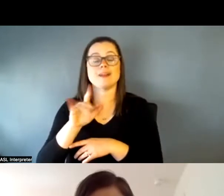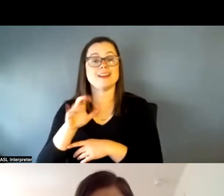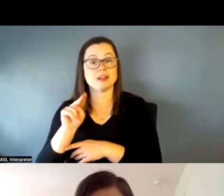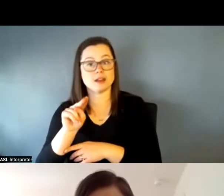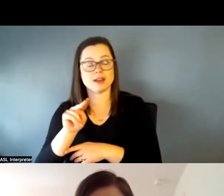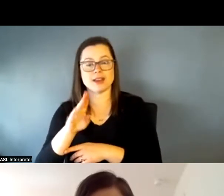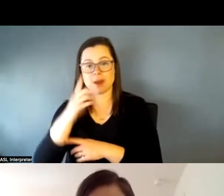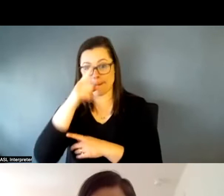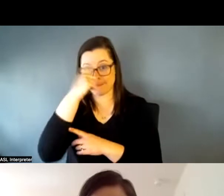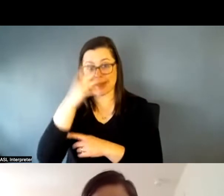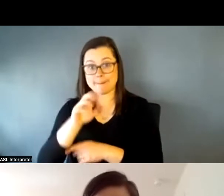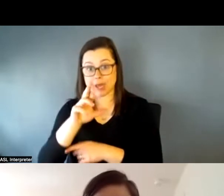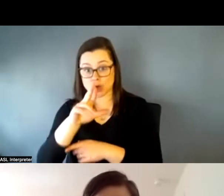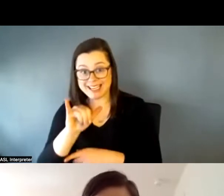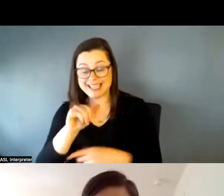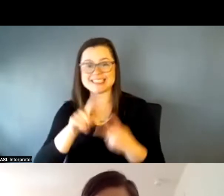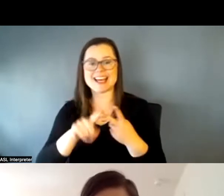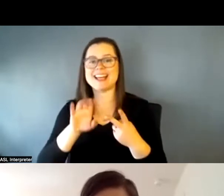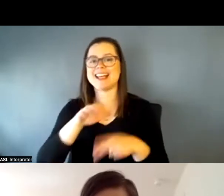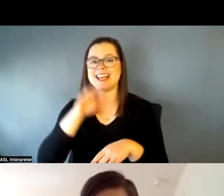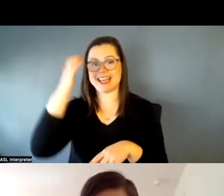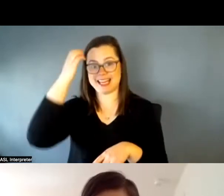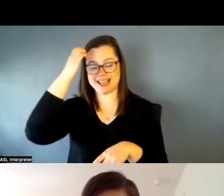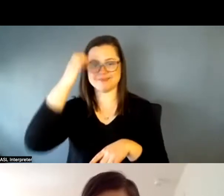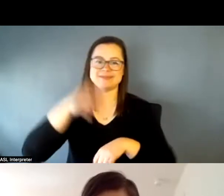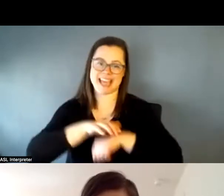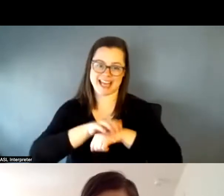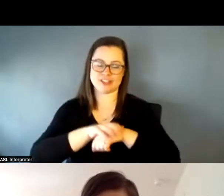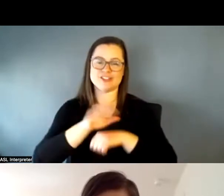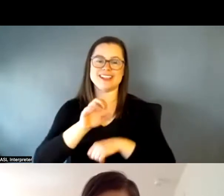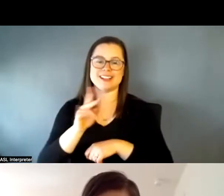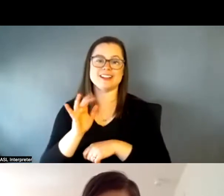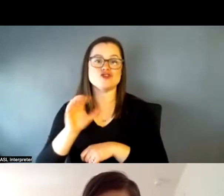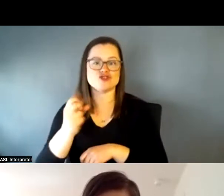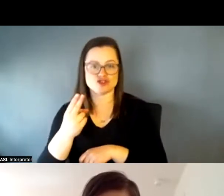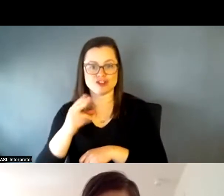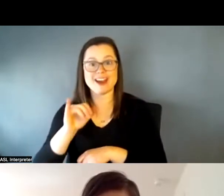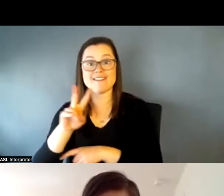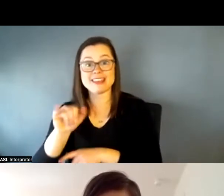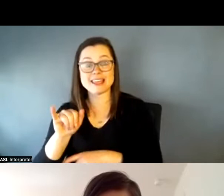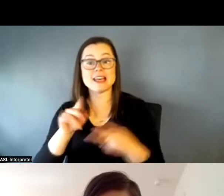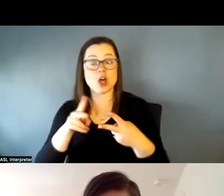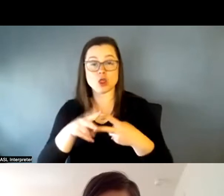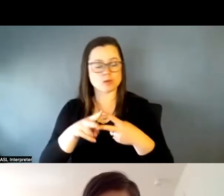ivy. And so these are introduced plants. And so as you're